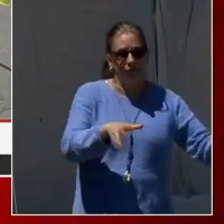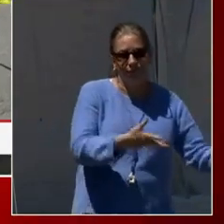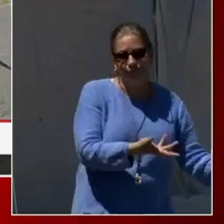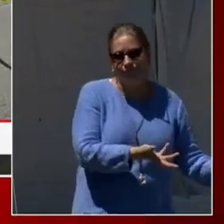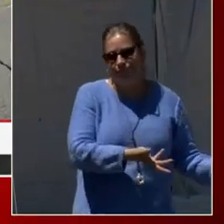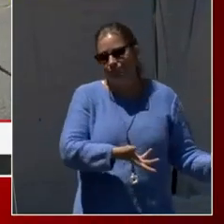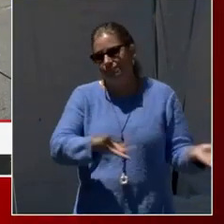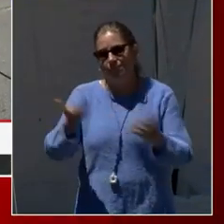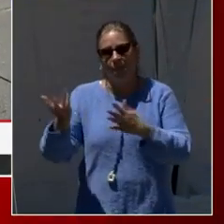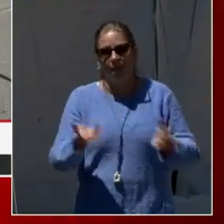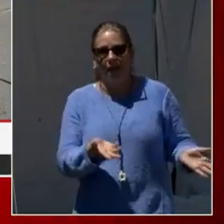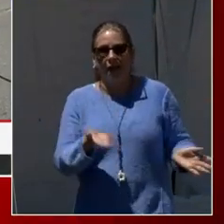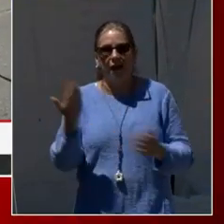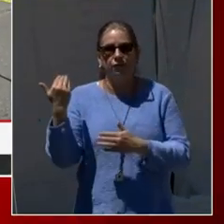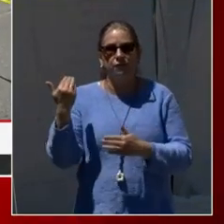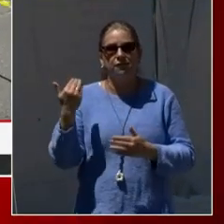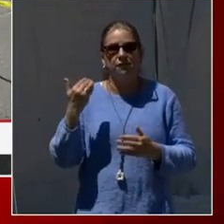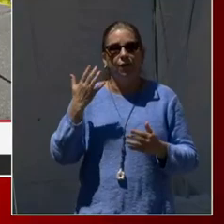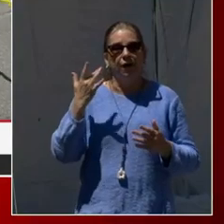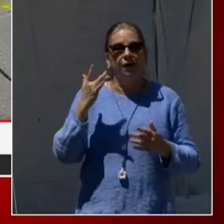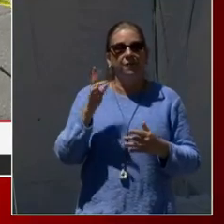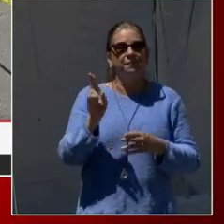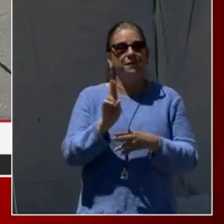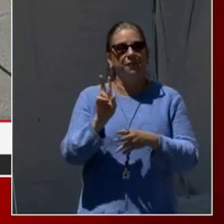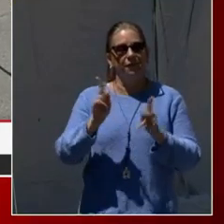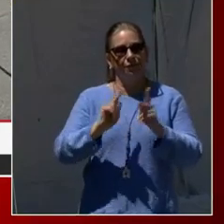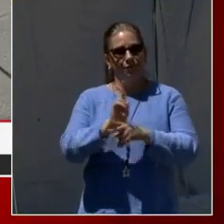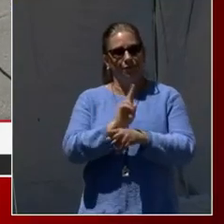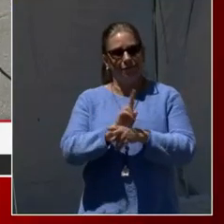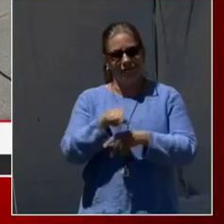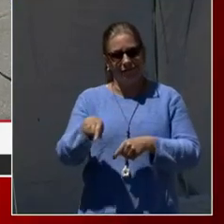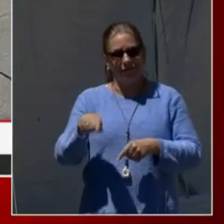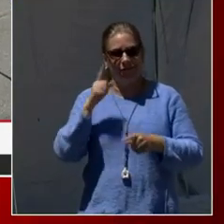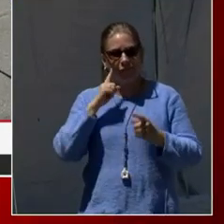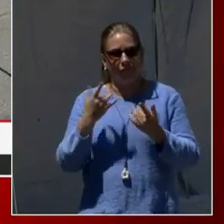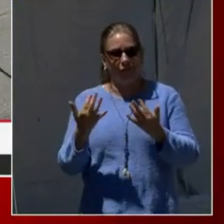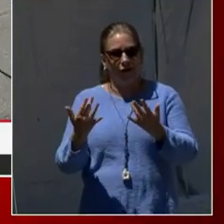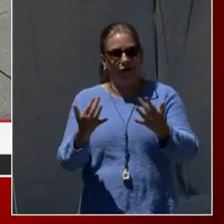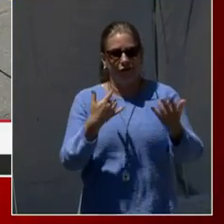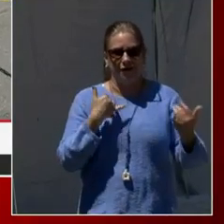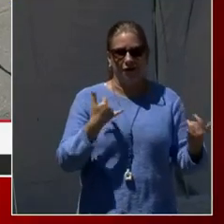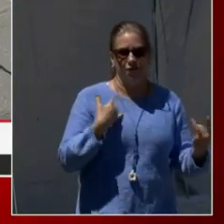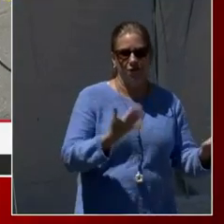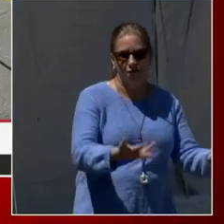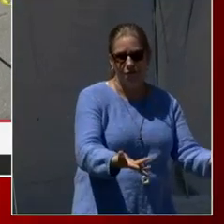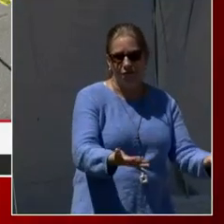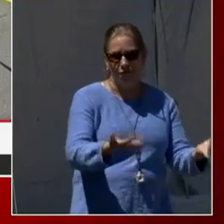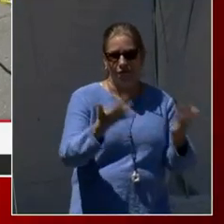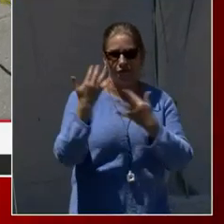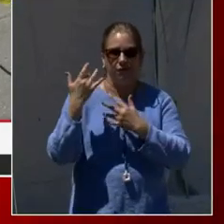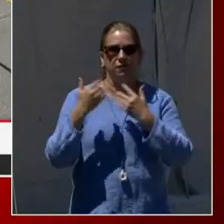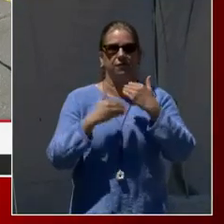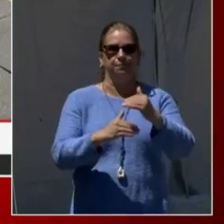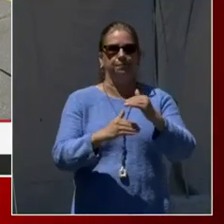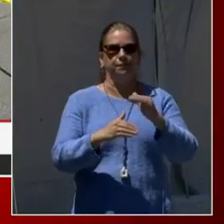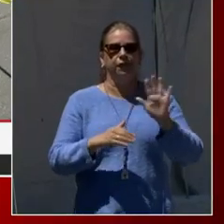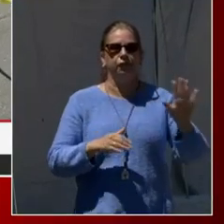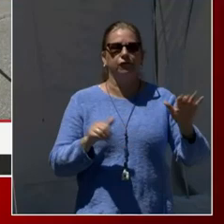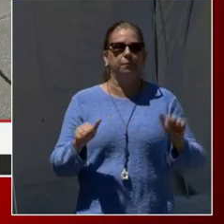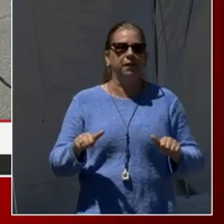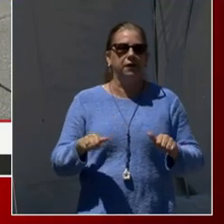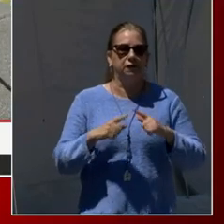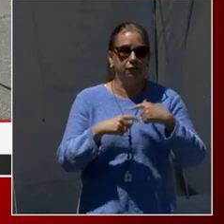itself made our fire resources available in the event that we had a structure fire. So I want to thank